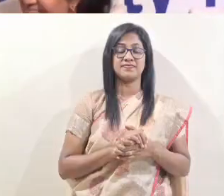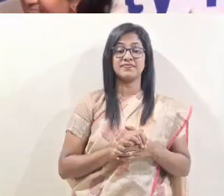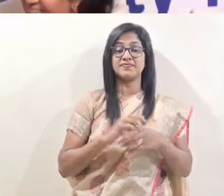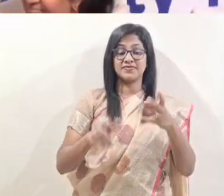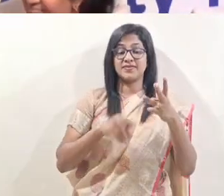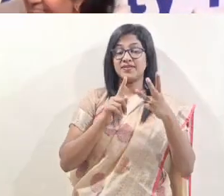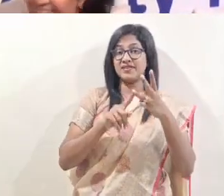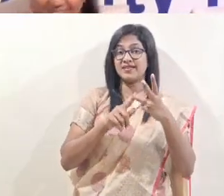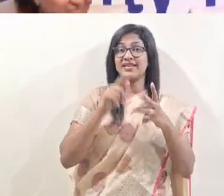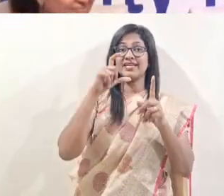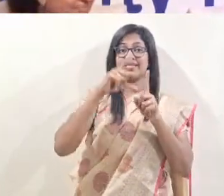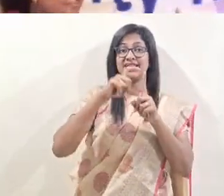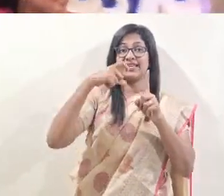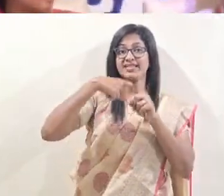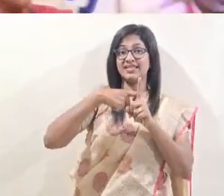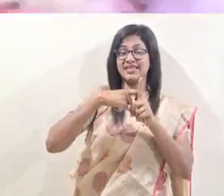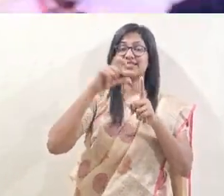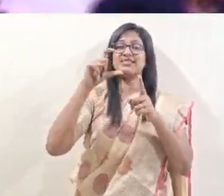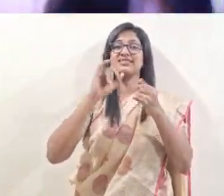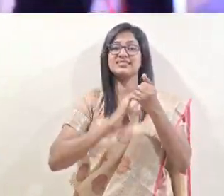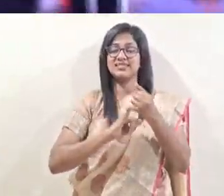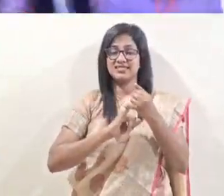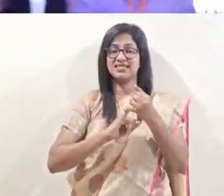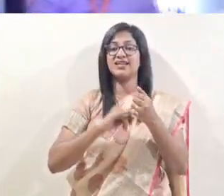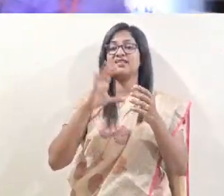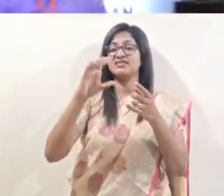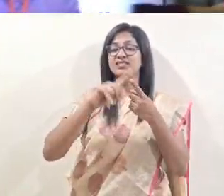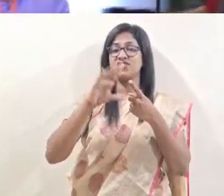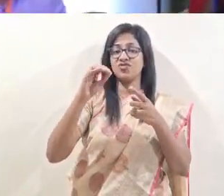Mr. D.K. Sinha, CEO, Mumbai Metro Line 3.